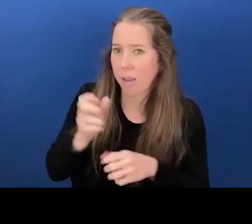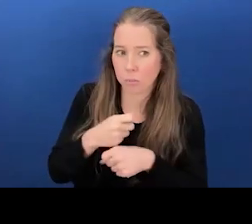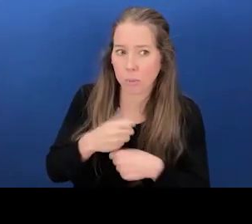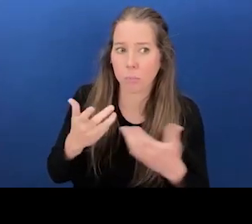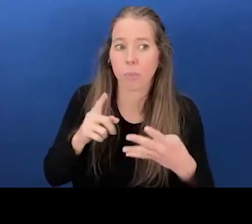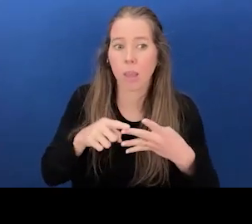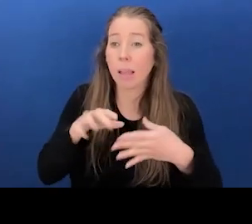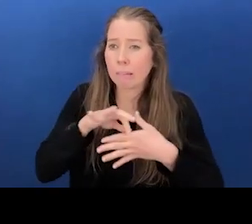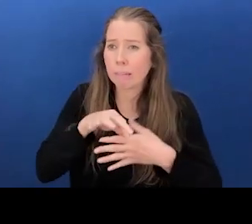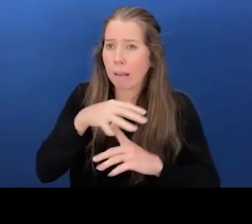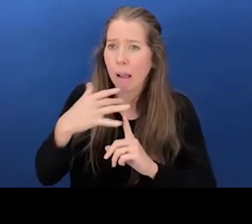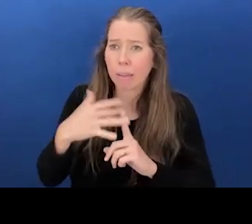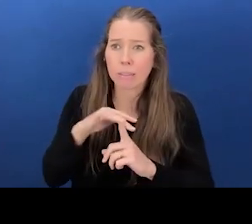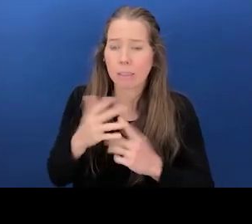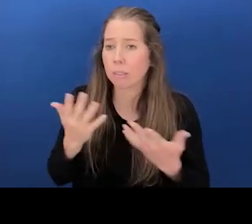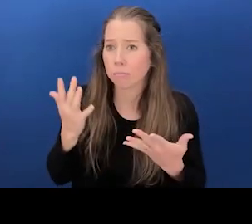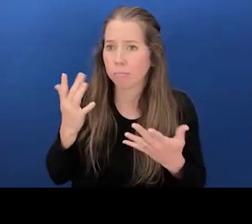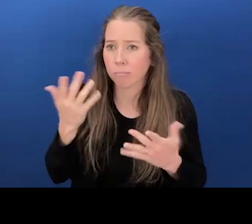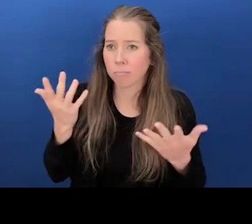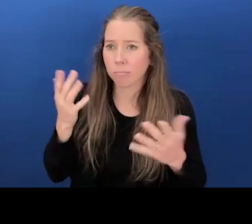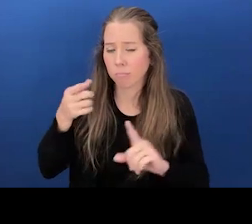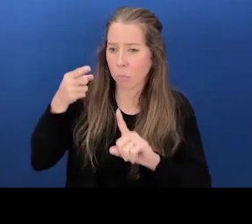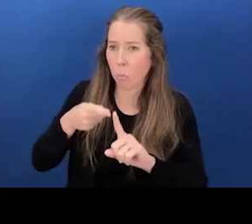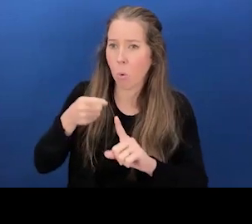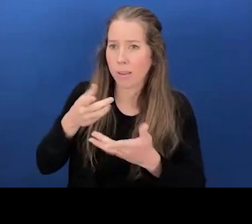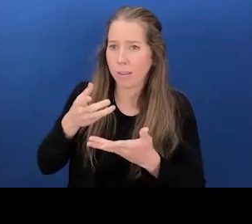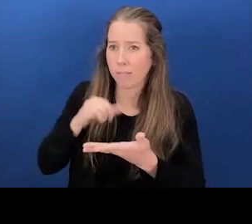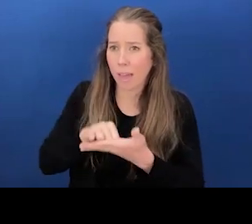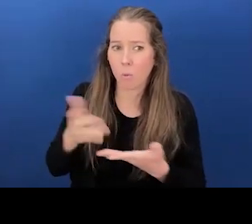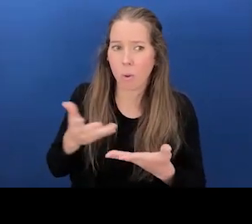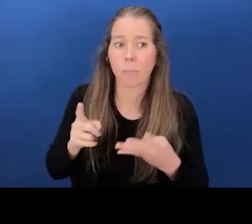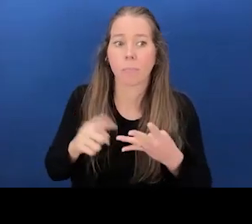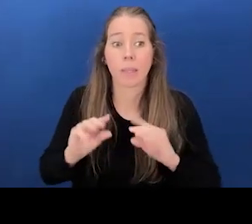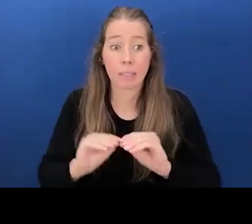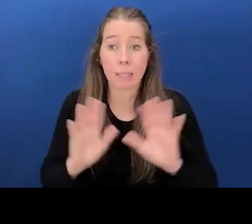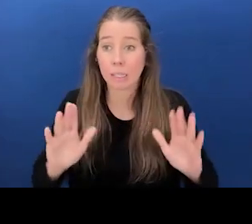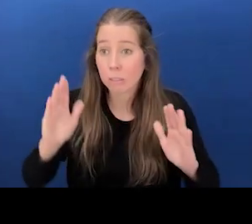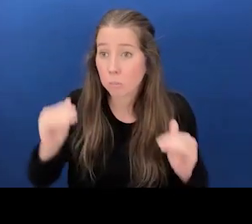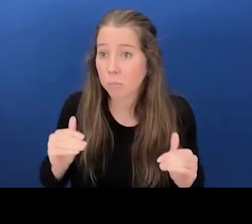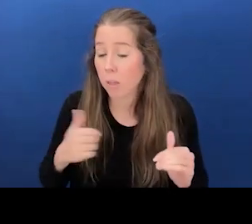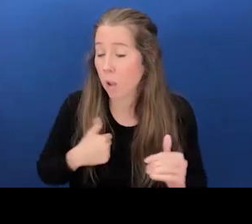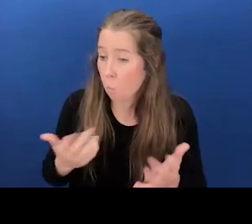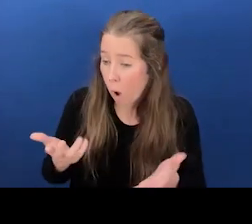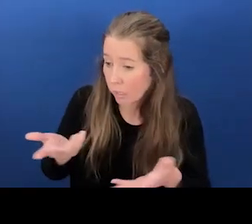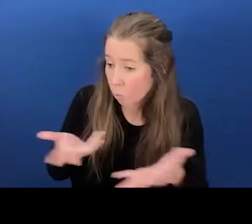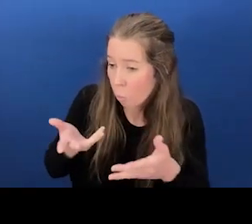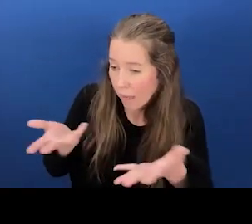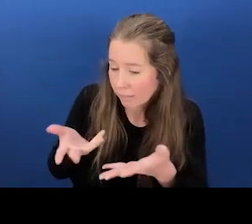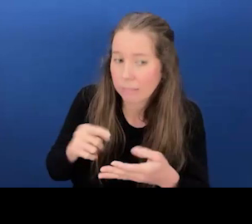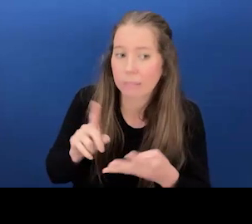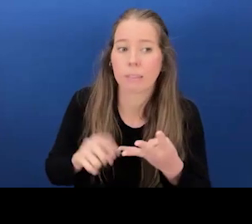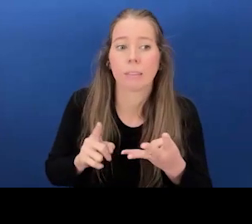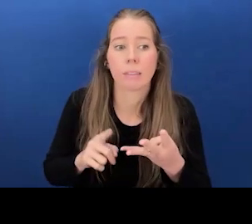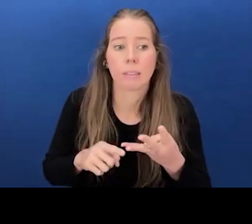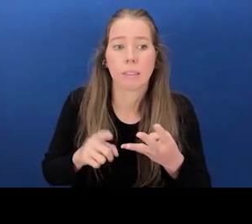that goal. Why do we want this goal? What is the point of this goal? Clear expectations. What do I want you to give me? What does creating that